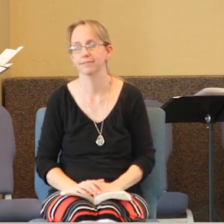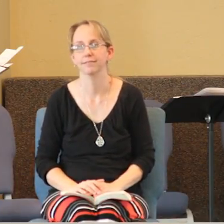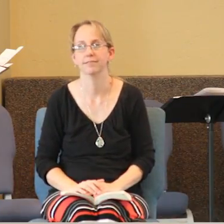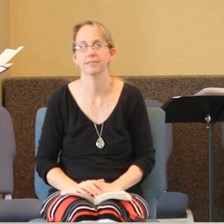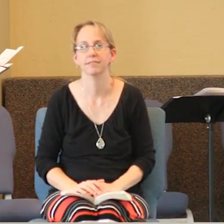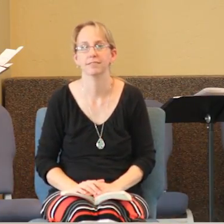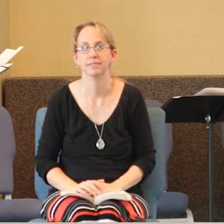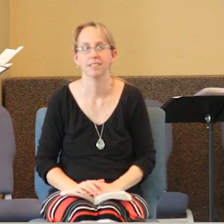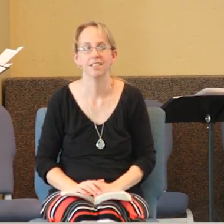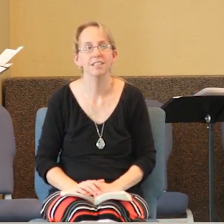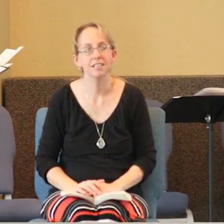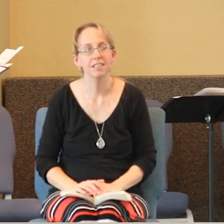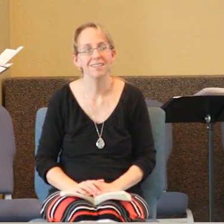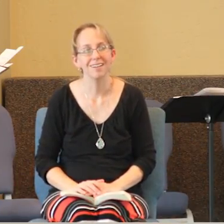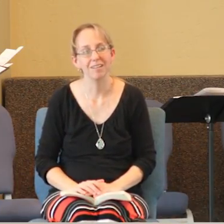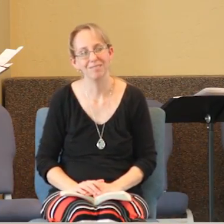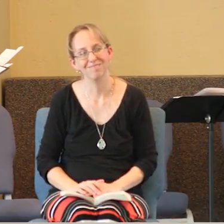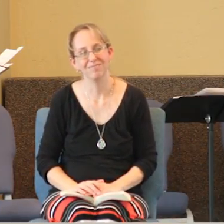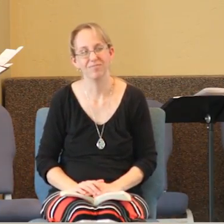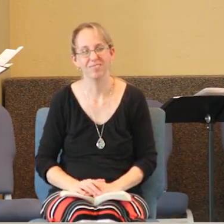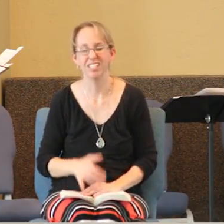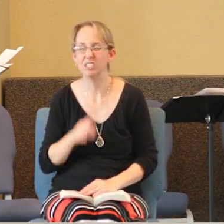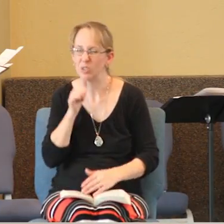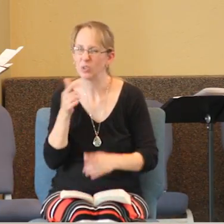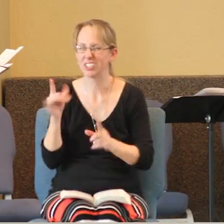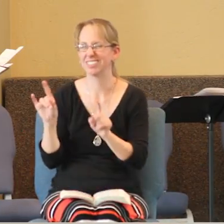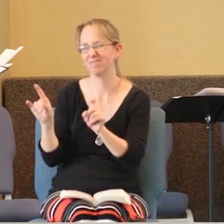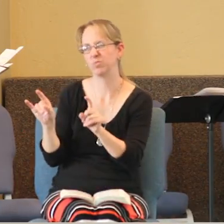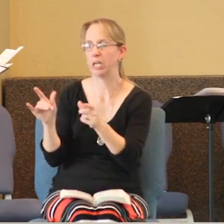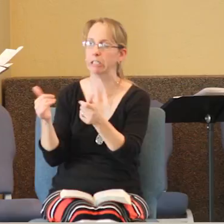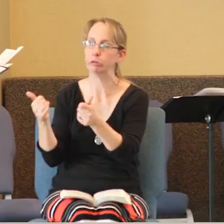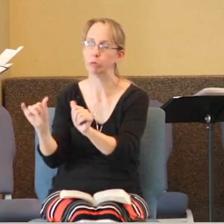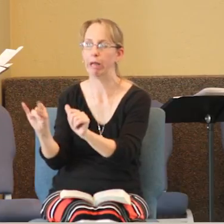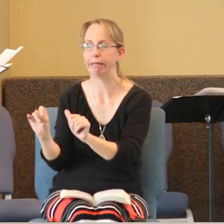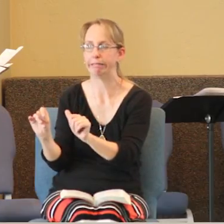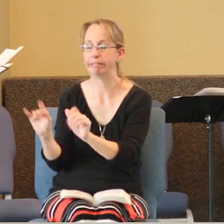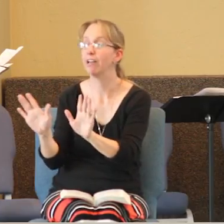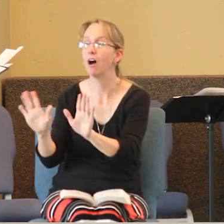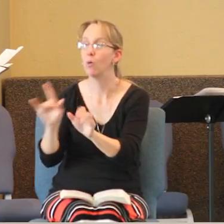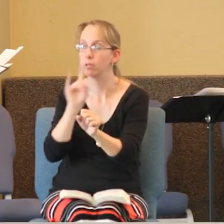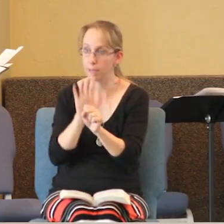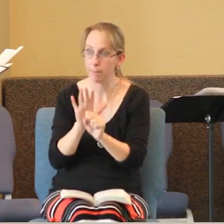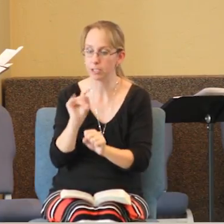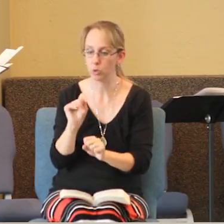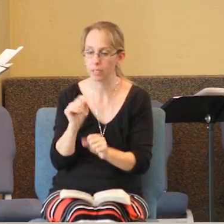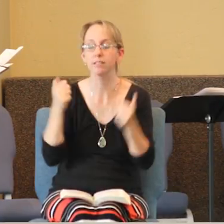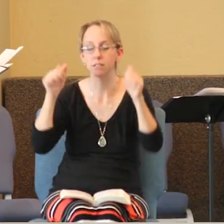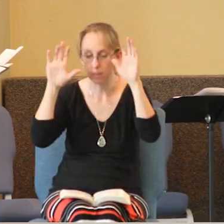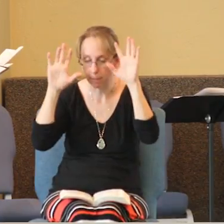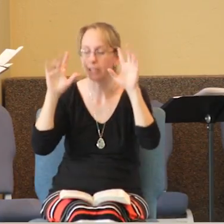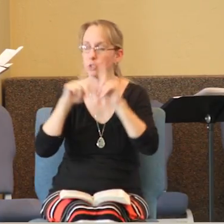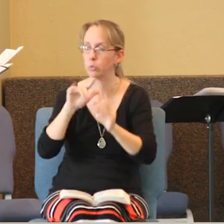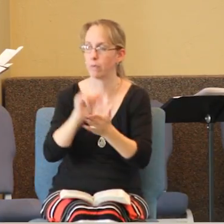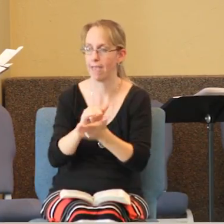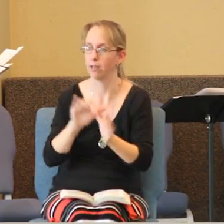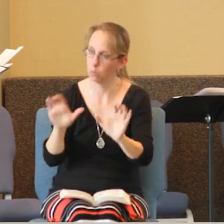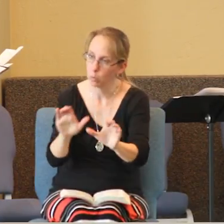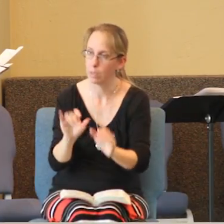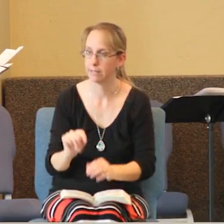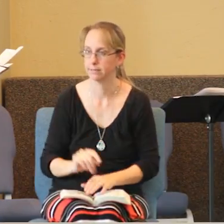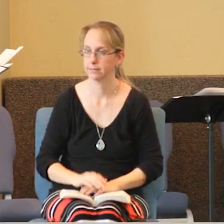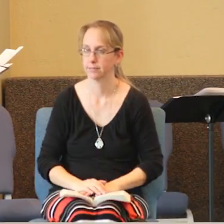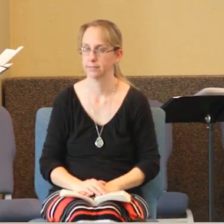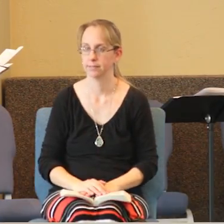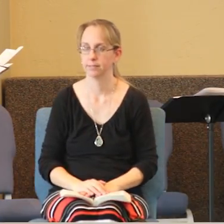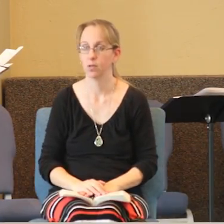Don't try it. Commit to it. No, don't even commit to it. Submit to it. See, we can